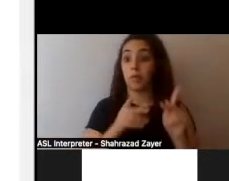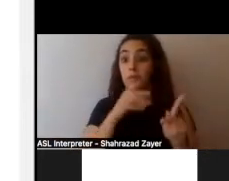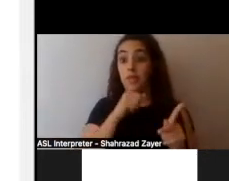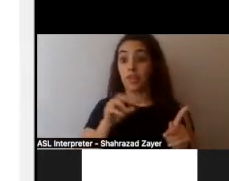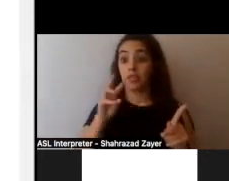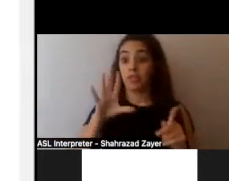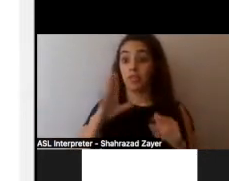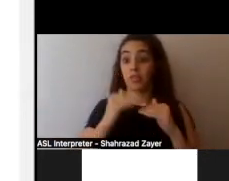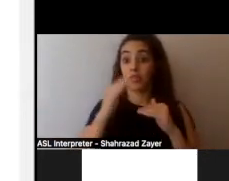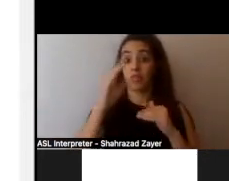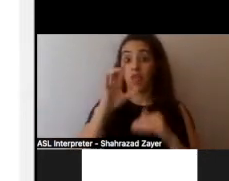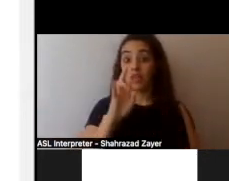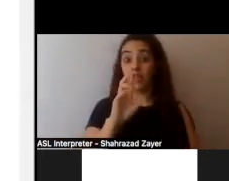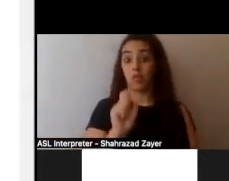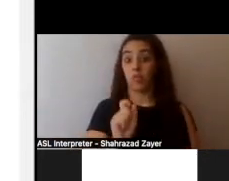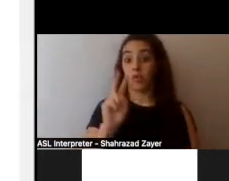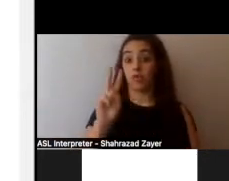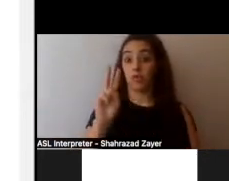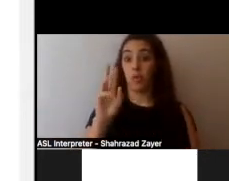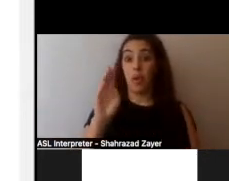7.2 million people have hearing loss.